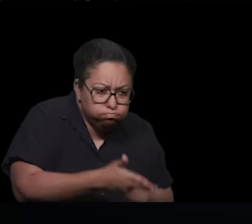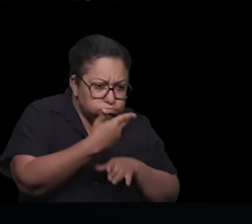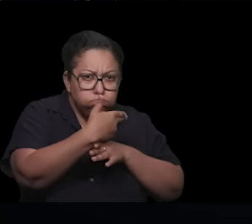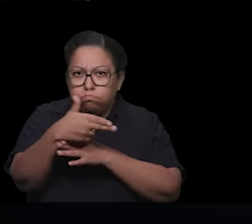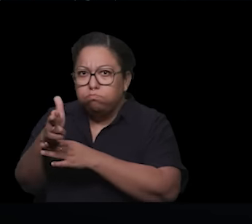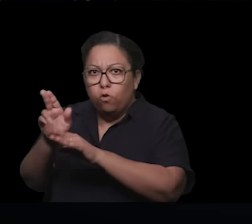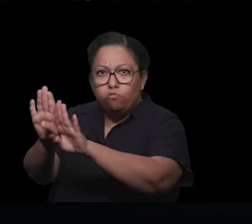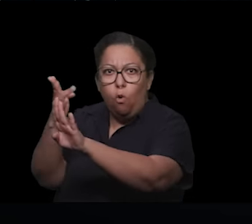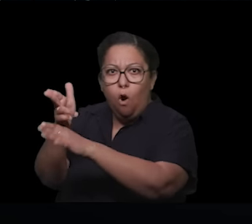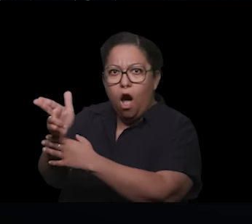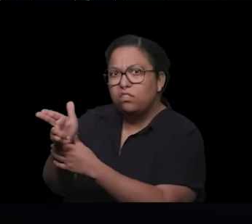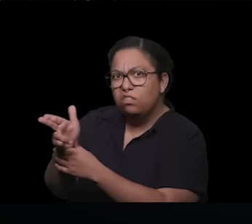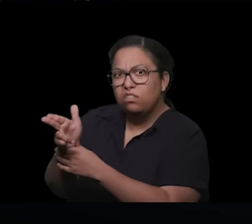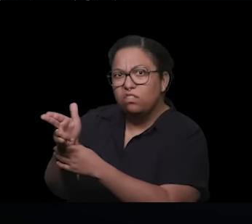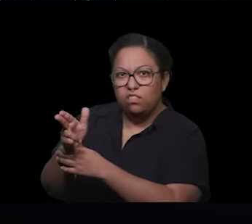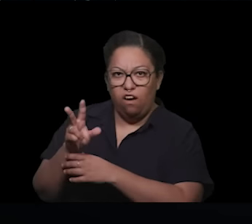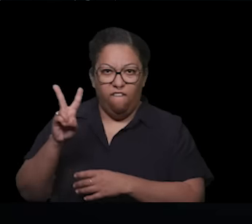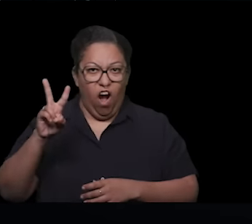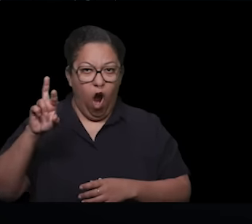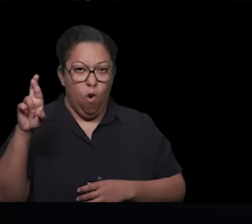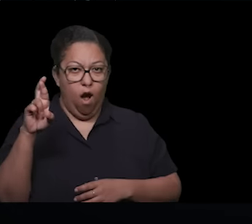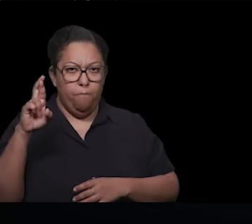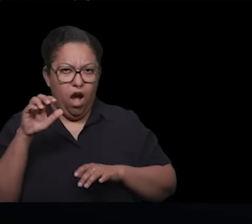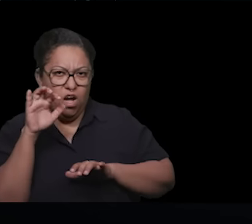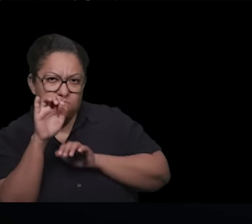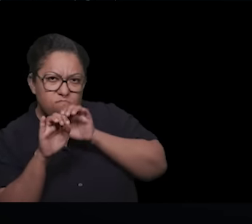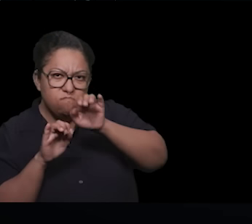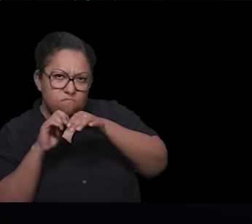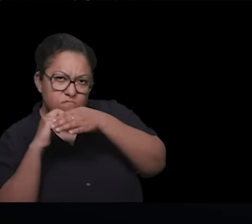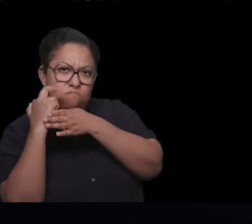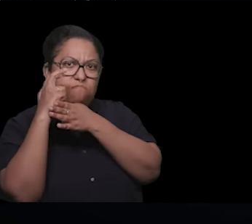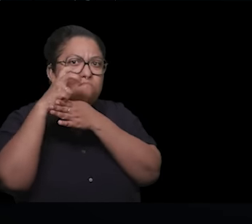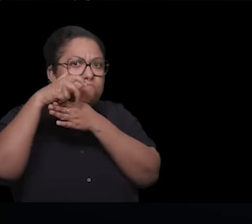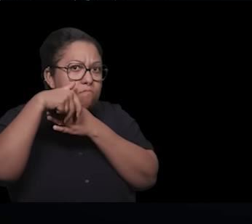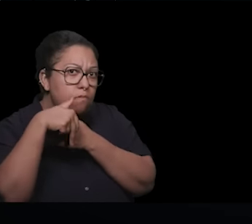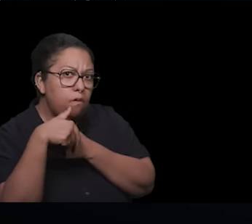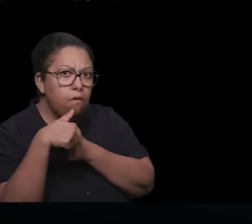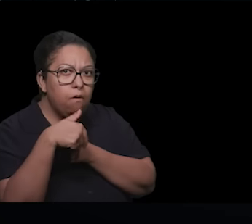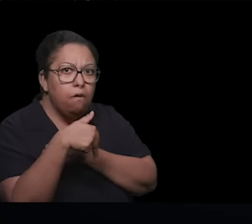gun and aims at the doorway. Von Rumpel climbs the steps on the other side.